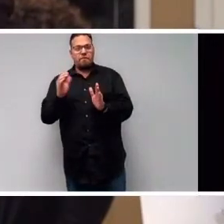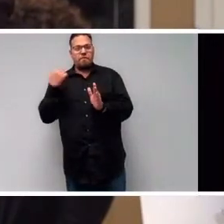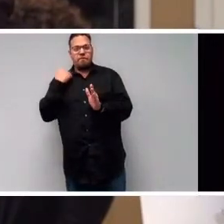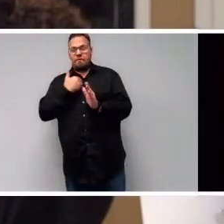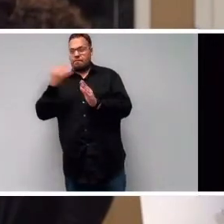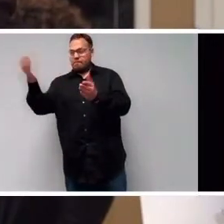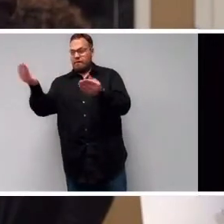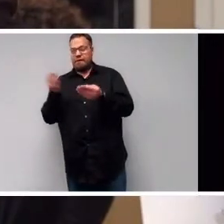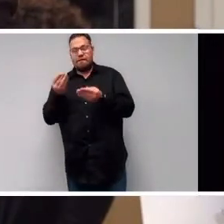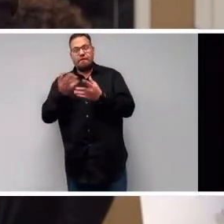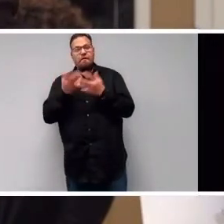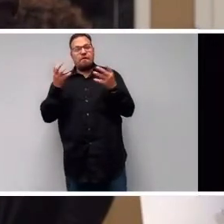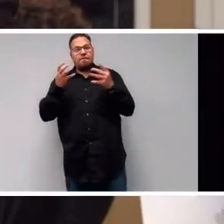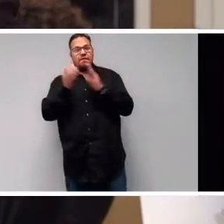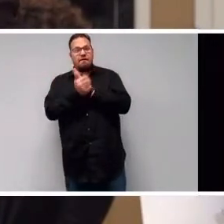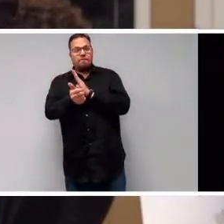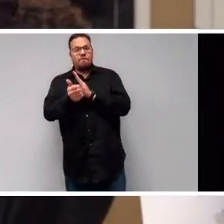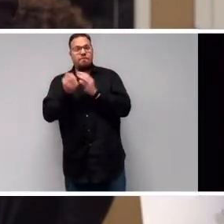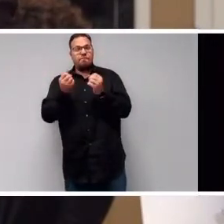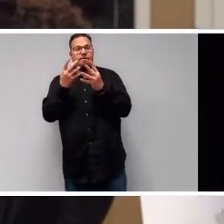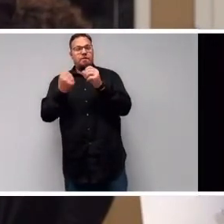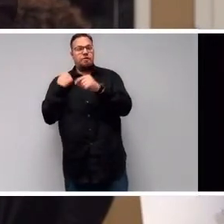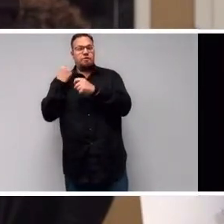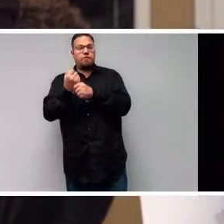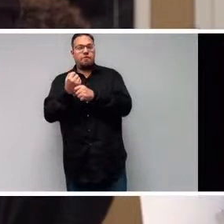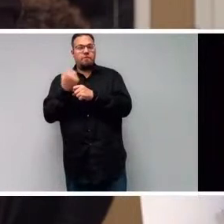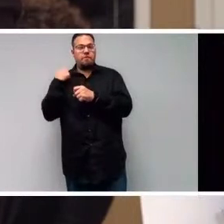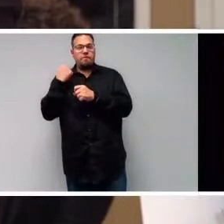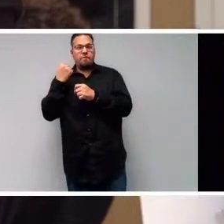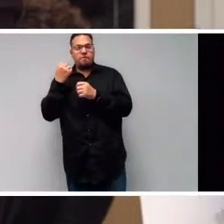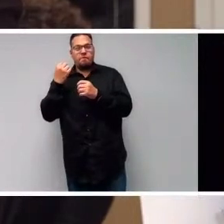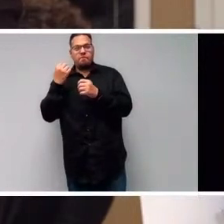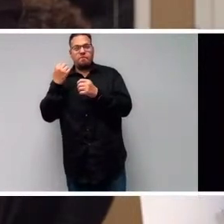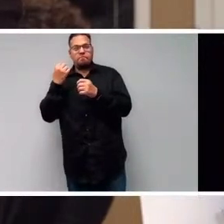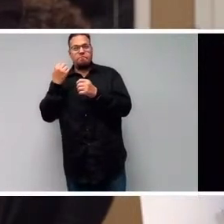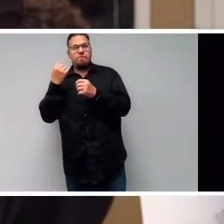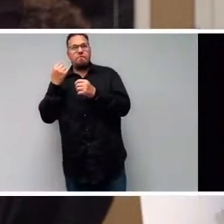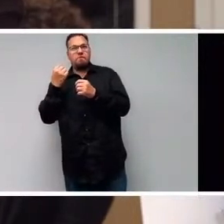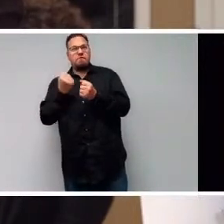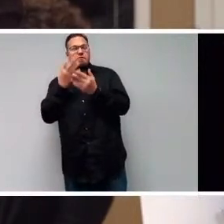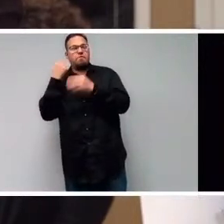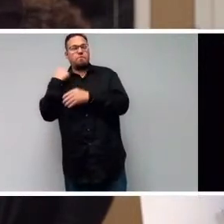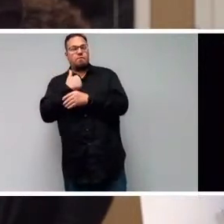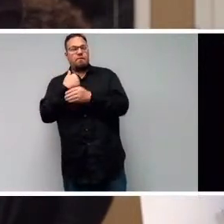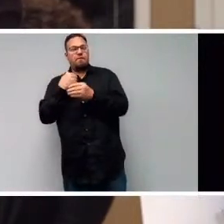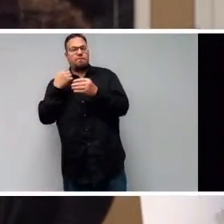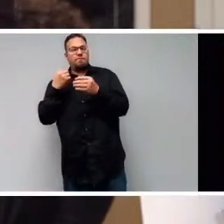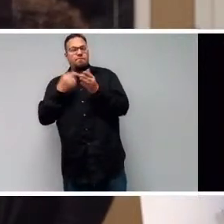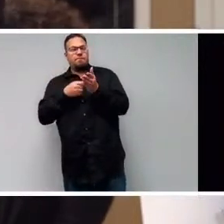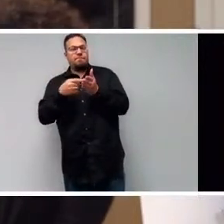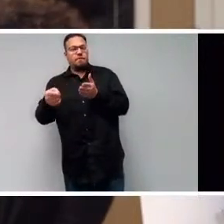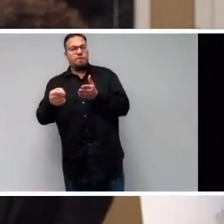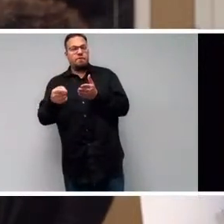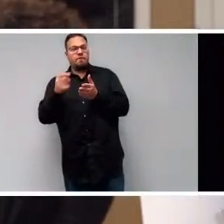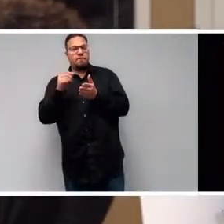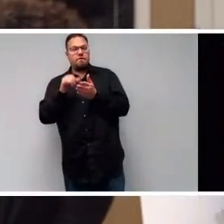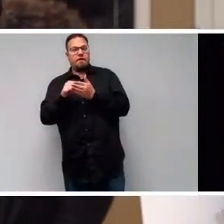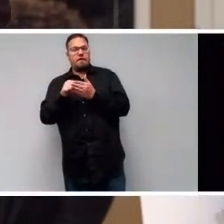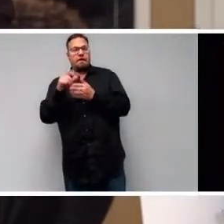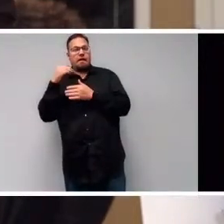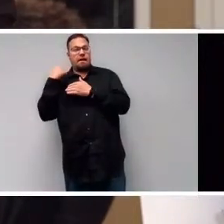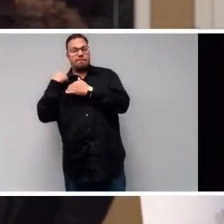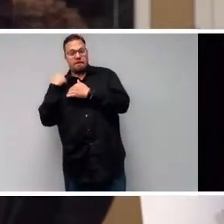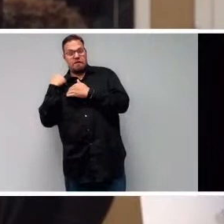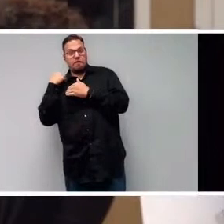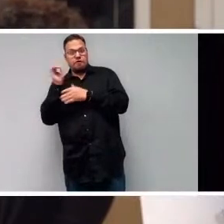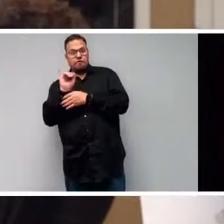years, recommended that we purchase pollution liability insurance. So we have a 10-year term policy that will kick in as soon as we